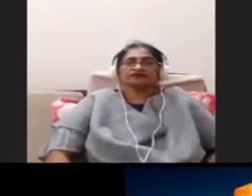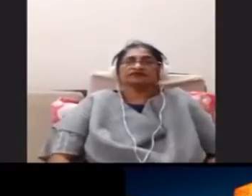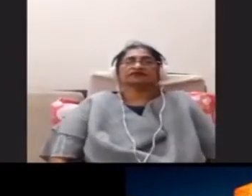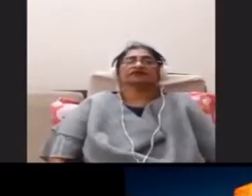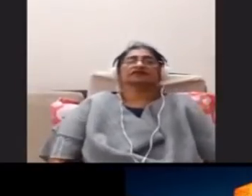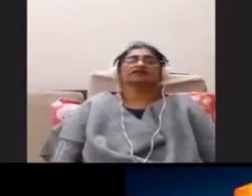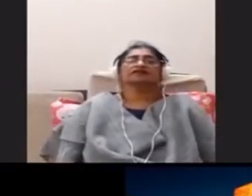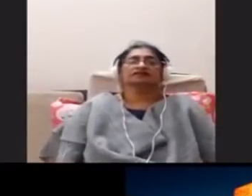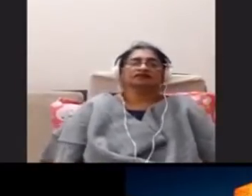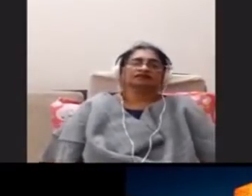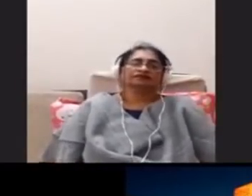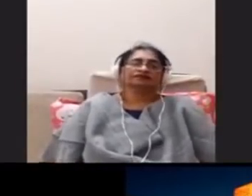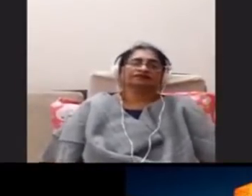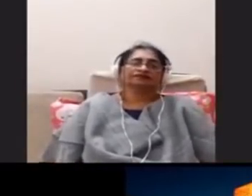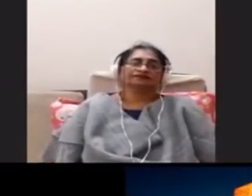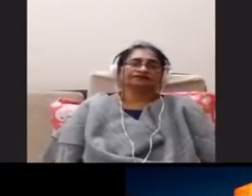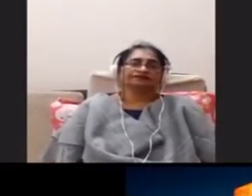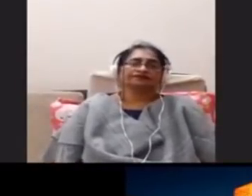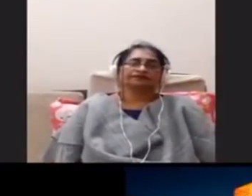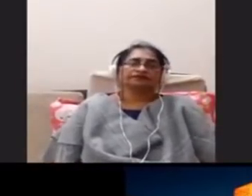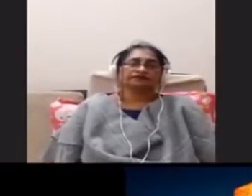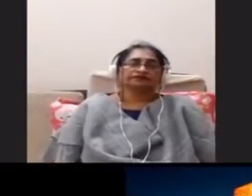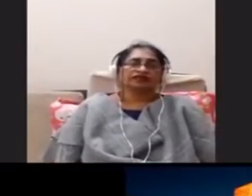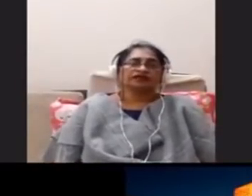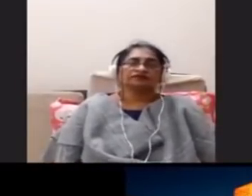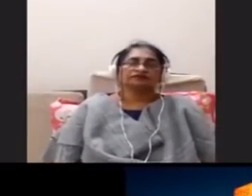Council Member Bob Engler, are you able to hear us?